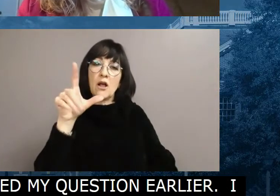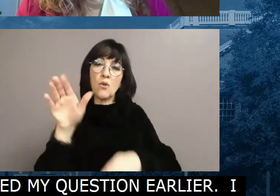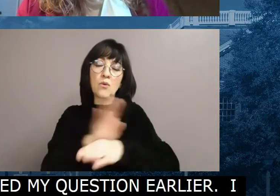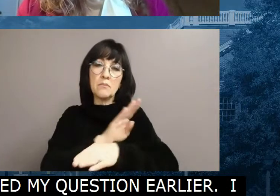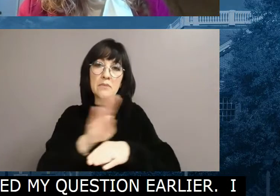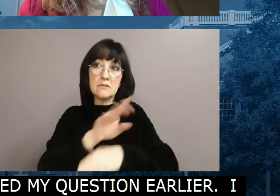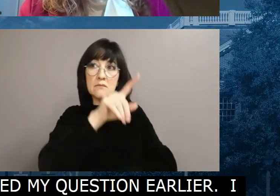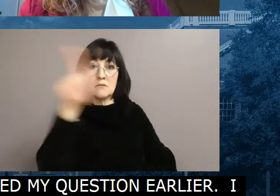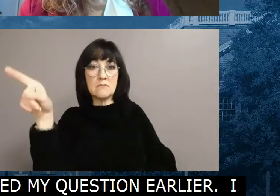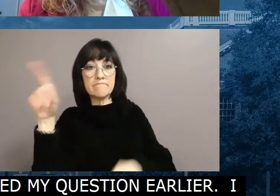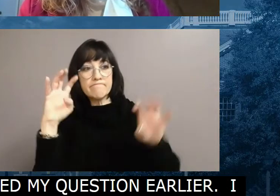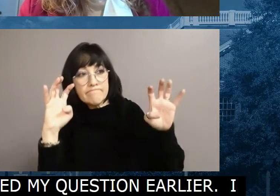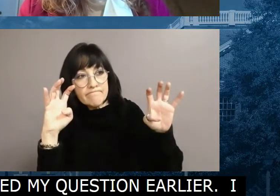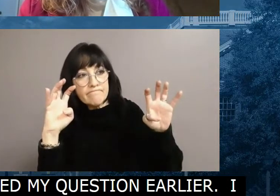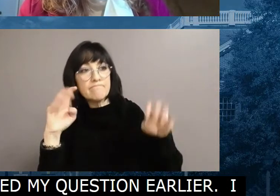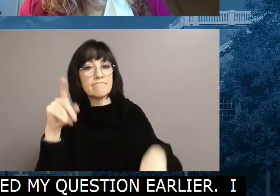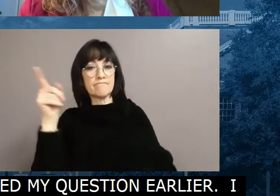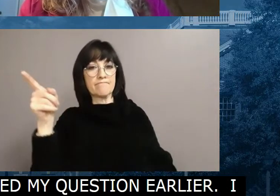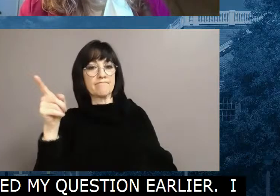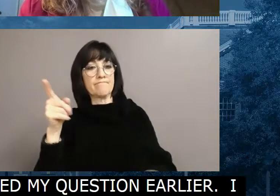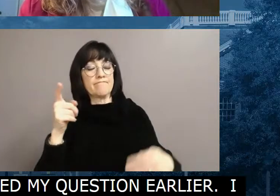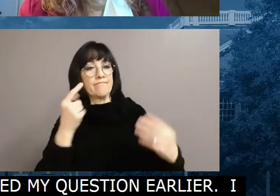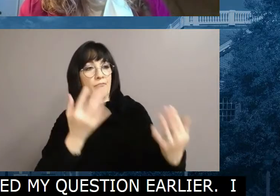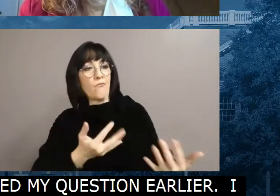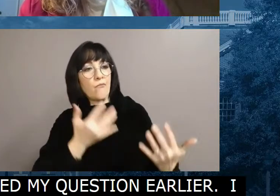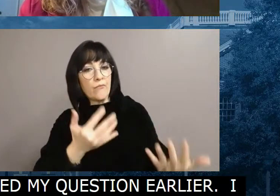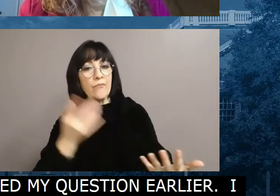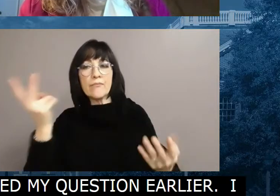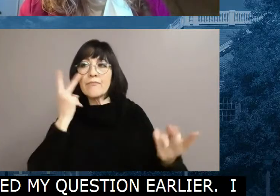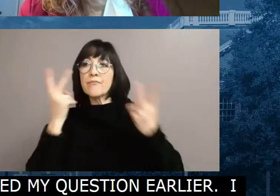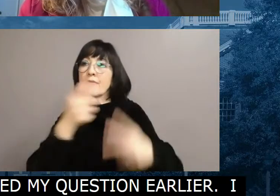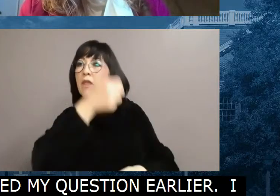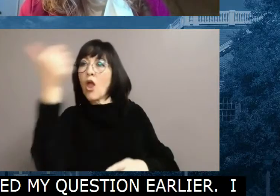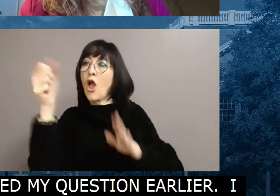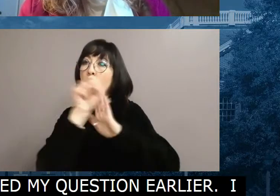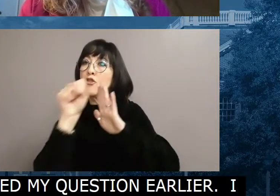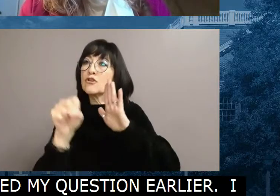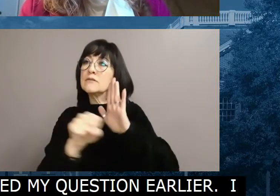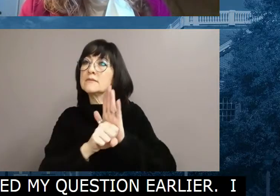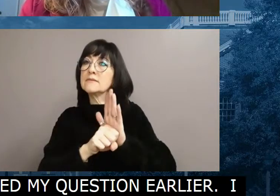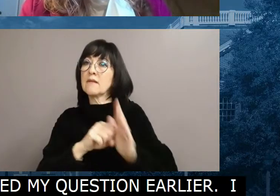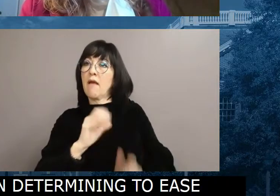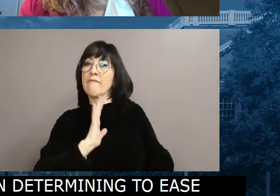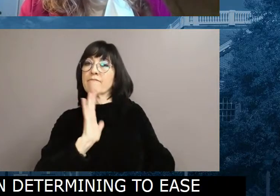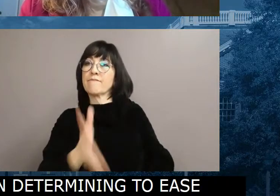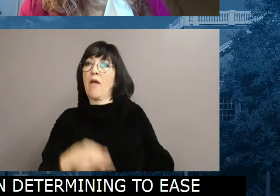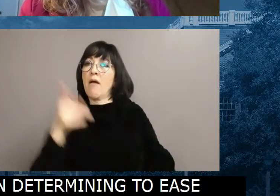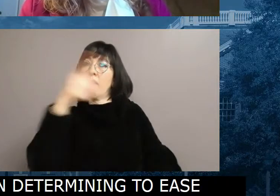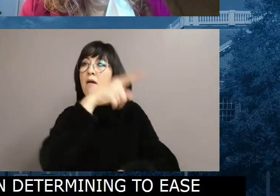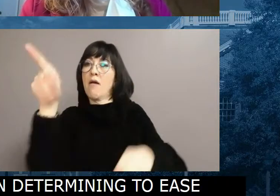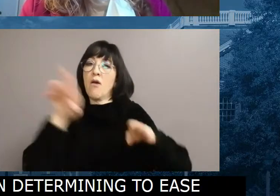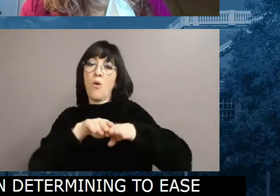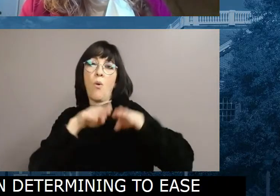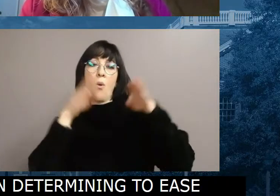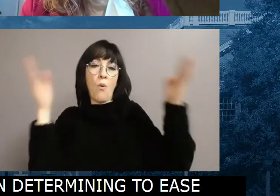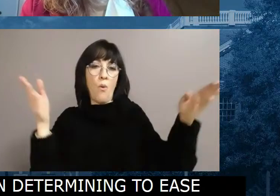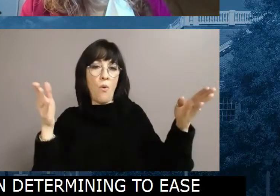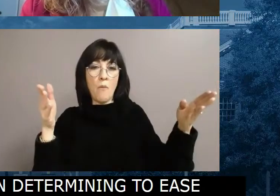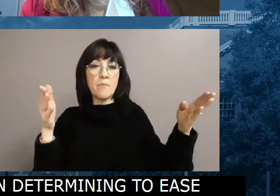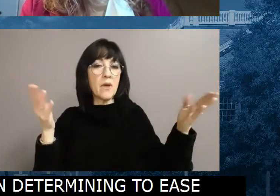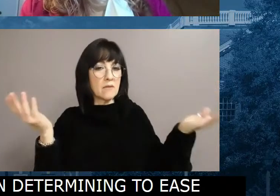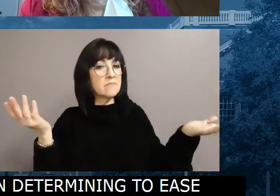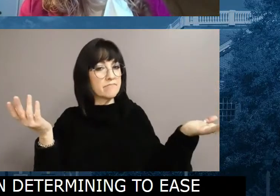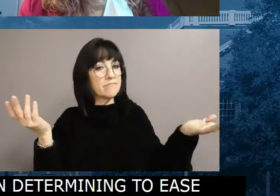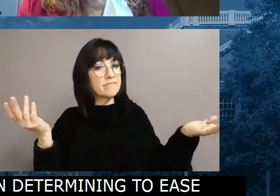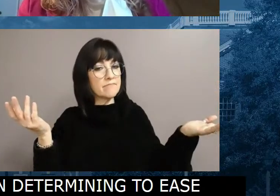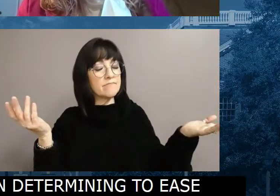a little bit quicker in neighboring states? Yeah, my message is that, and I did talk